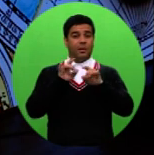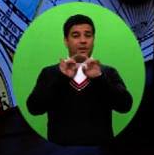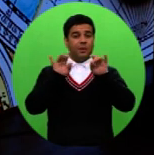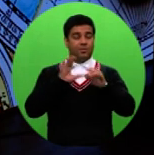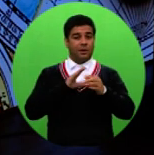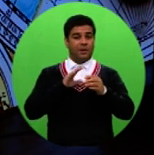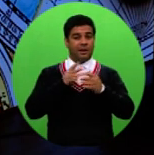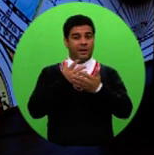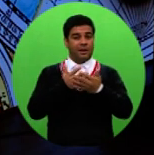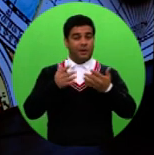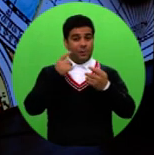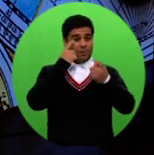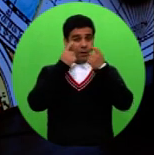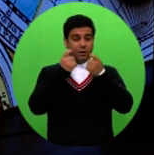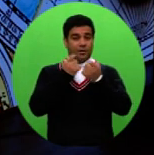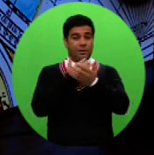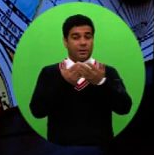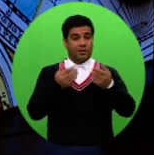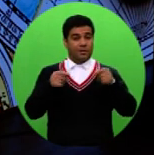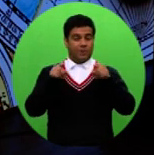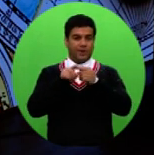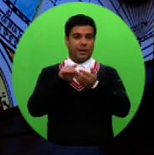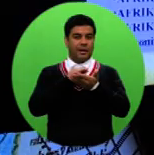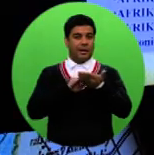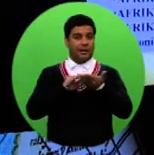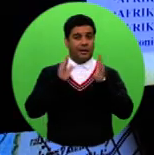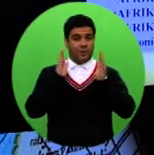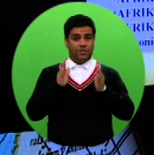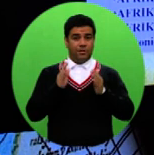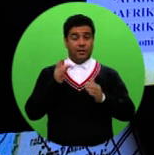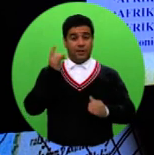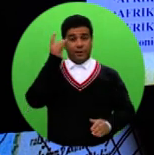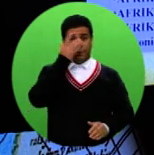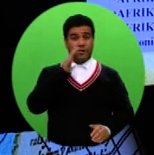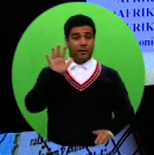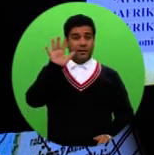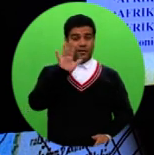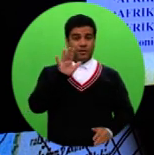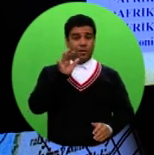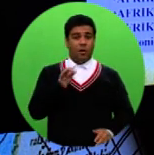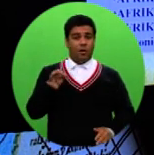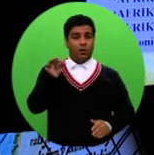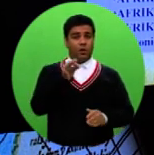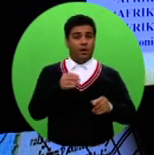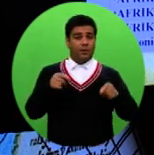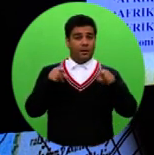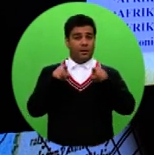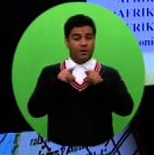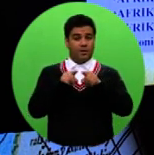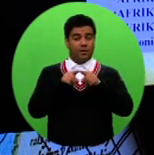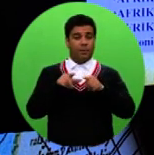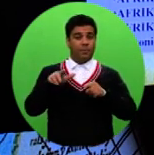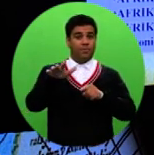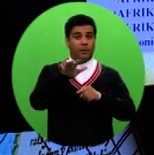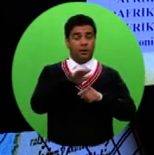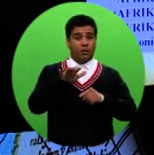barcha ma'lumotlarni birgalikda qaytaramiz. Afrika orollari bilan birgalikda